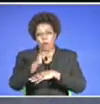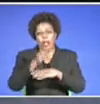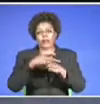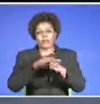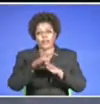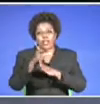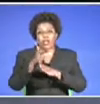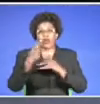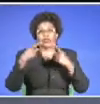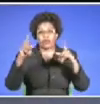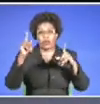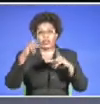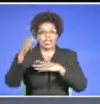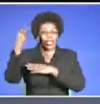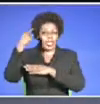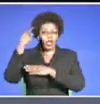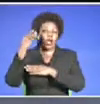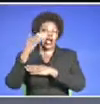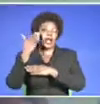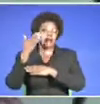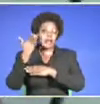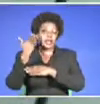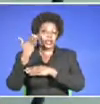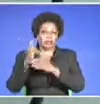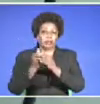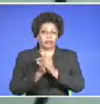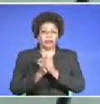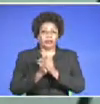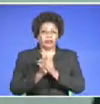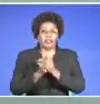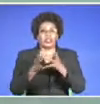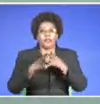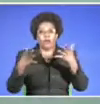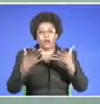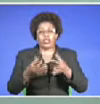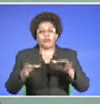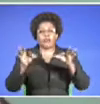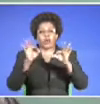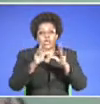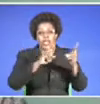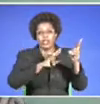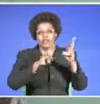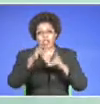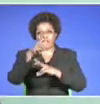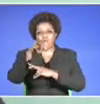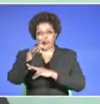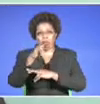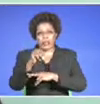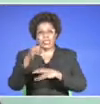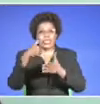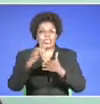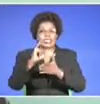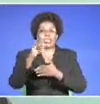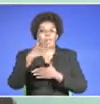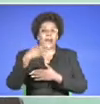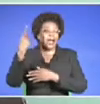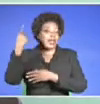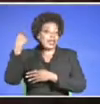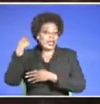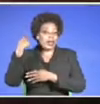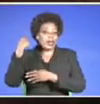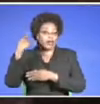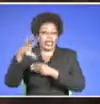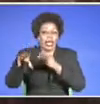what is popular in hair and makeup this year. The most important part of getting ready for prom to me is my hair, because I feel like hair adds